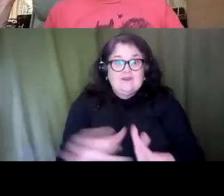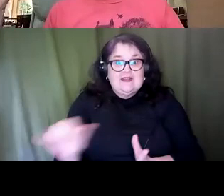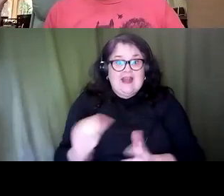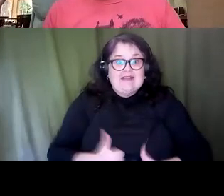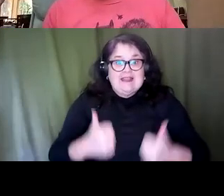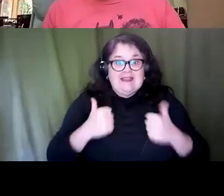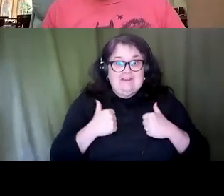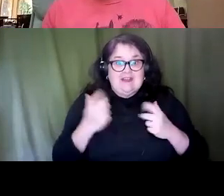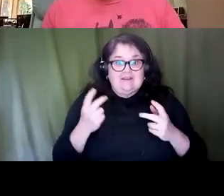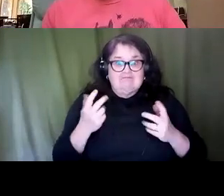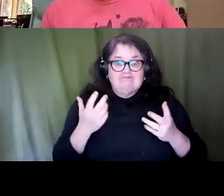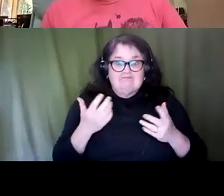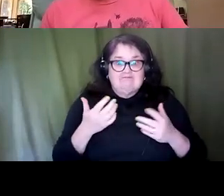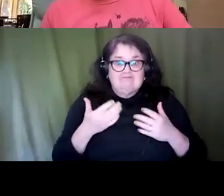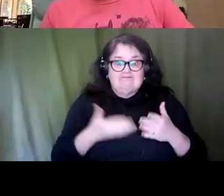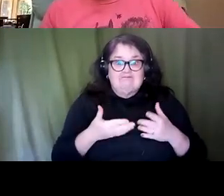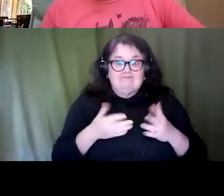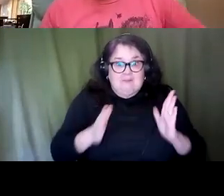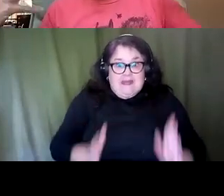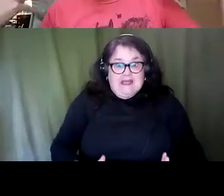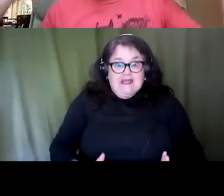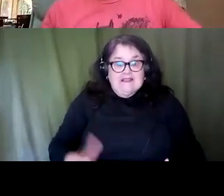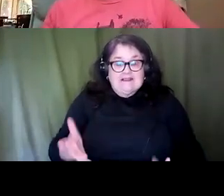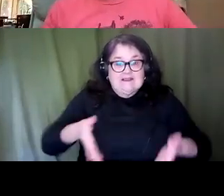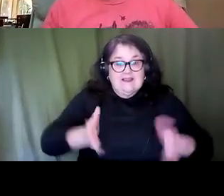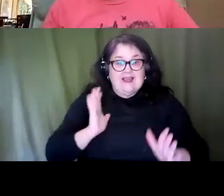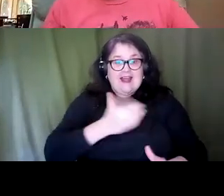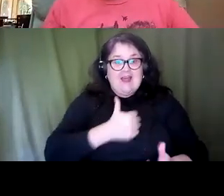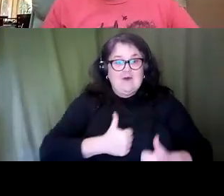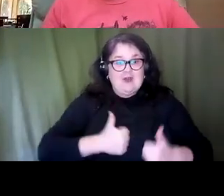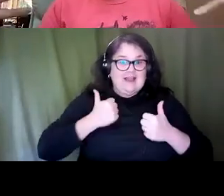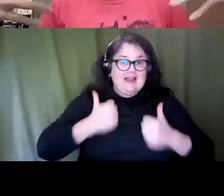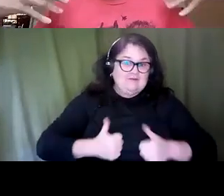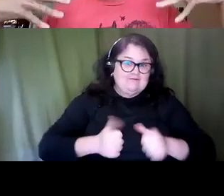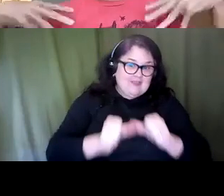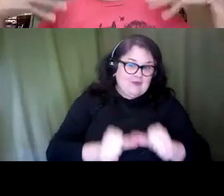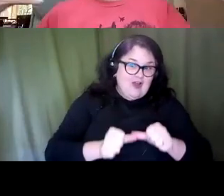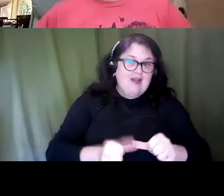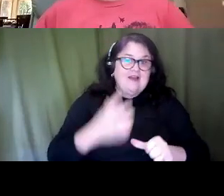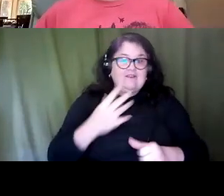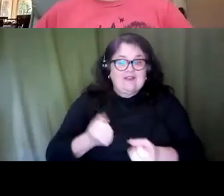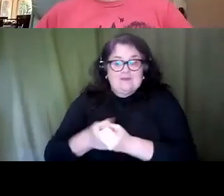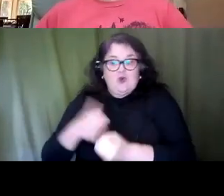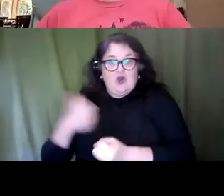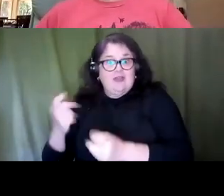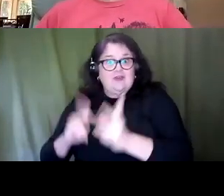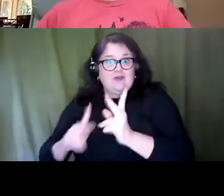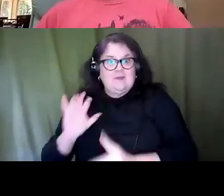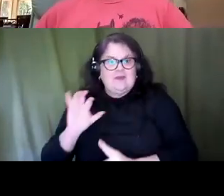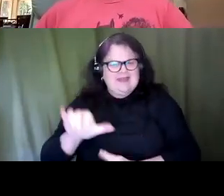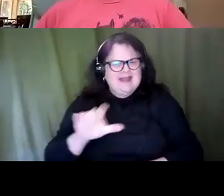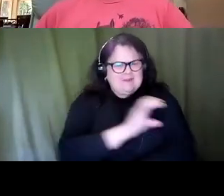to let our lives thrive and support the thriving of other life. This is us acting in the world. That's